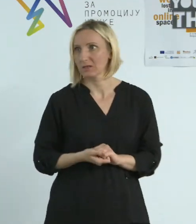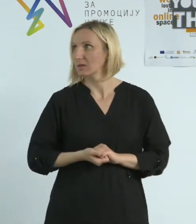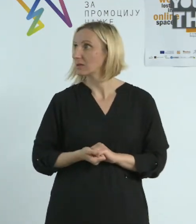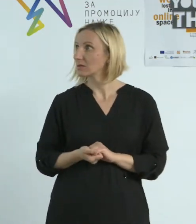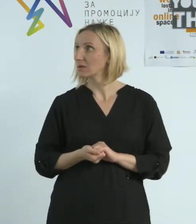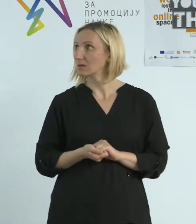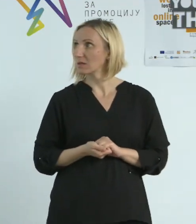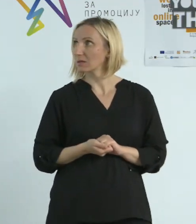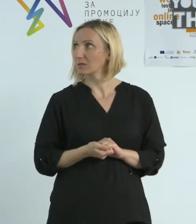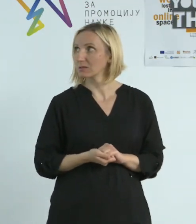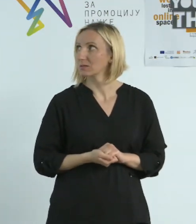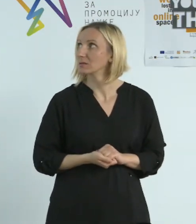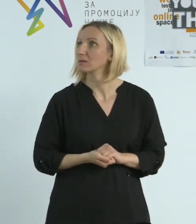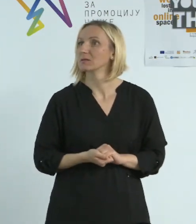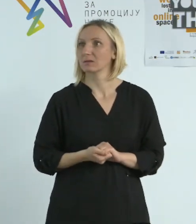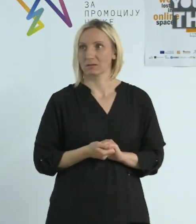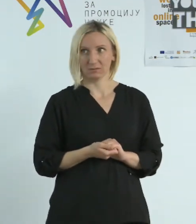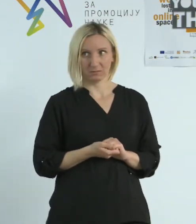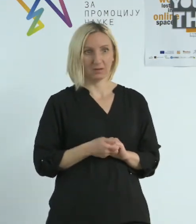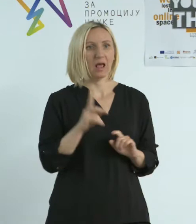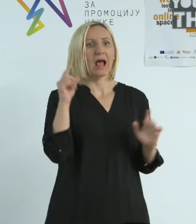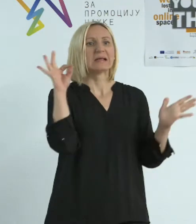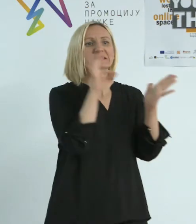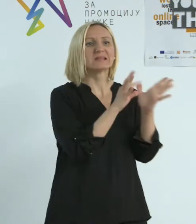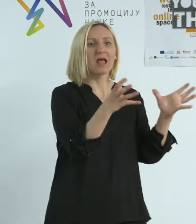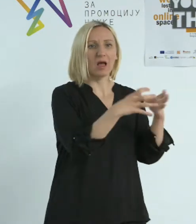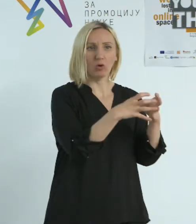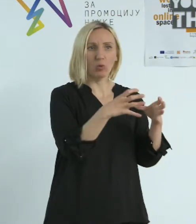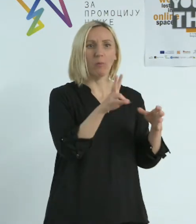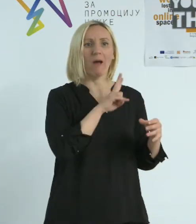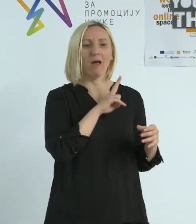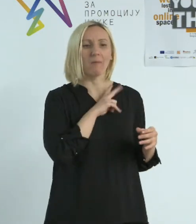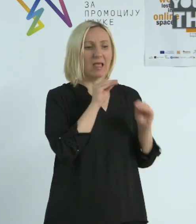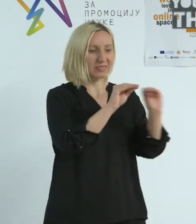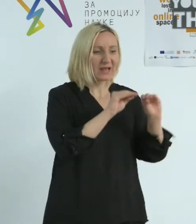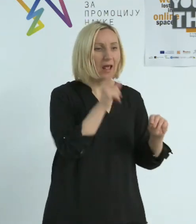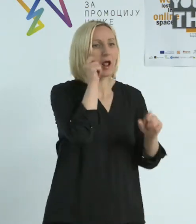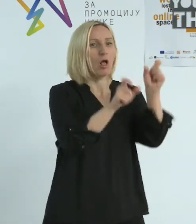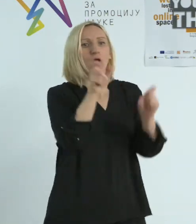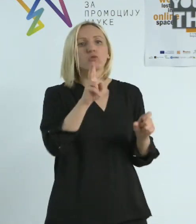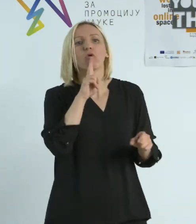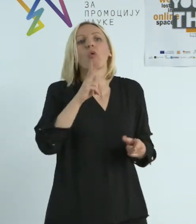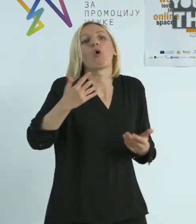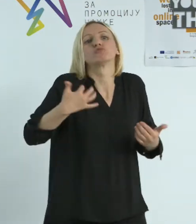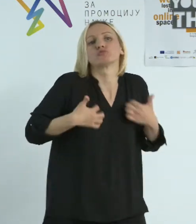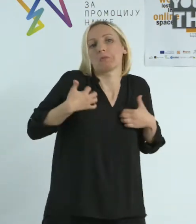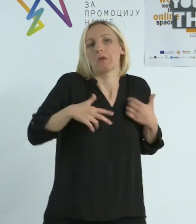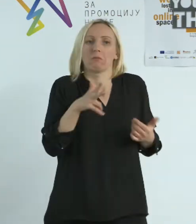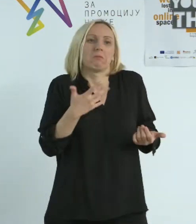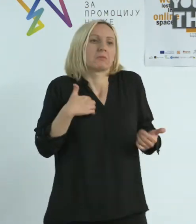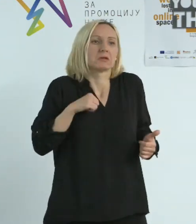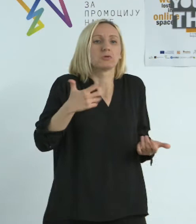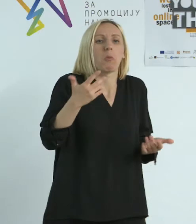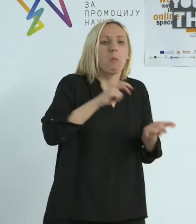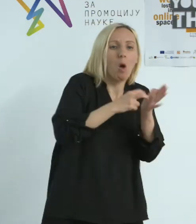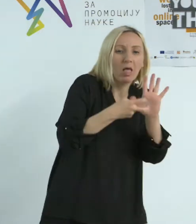are 3 collectives, like youth trainers, youth workers, and people in general that were interested in politics